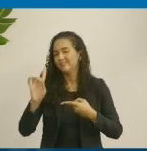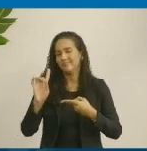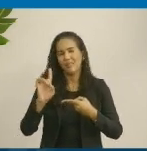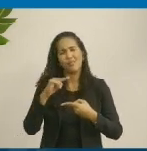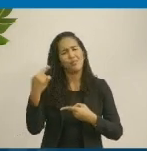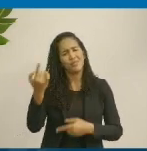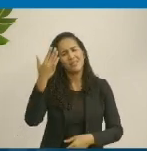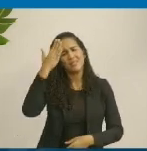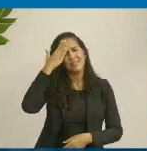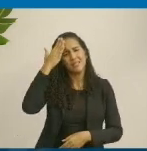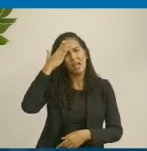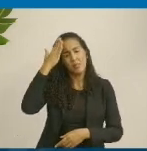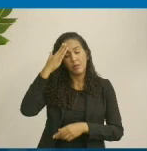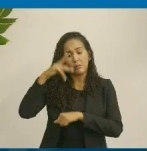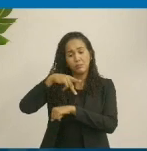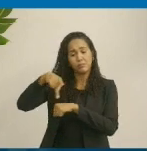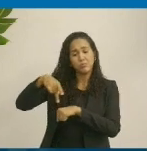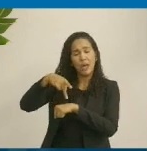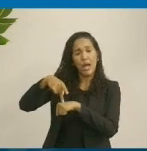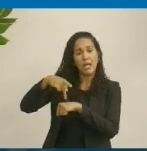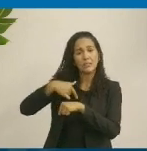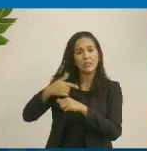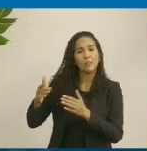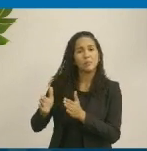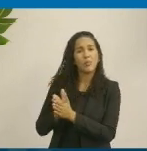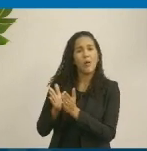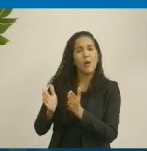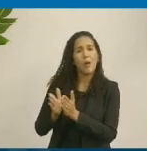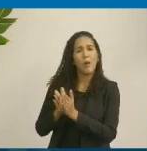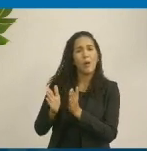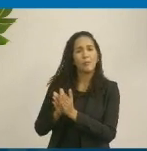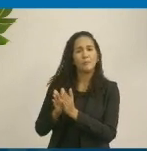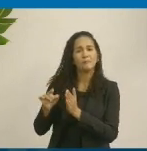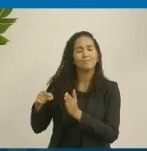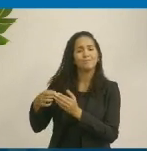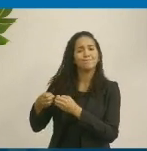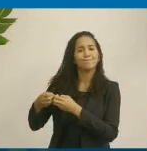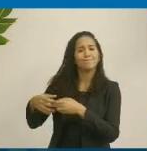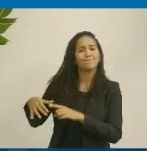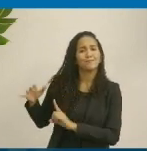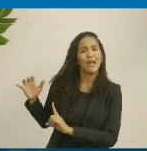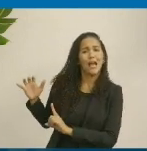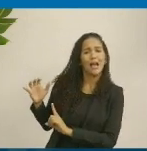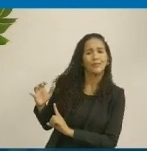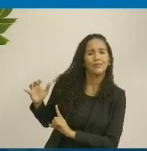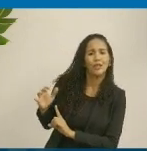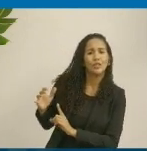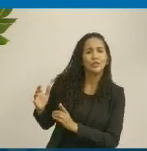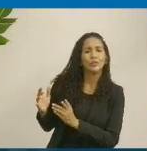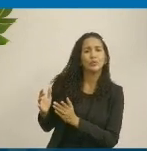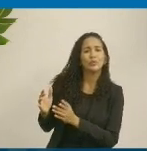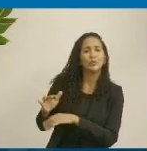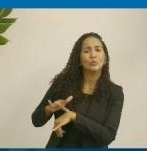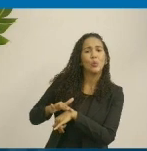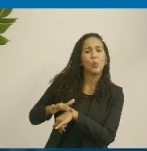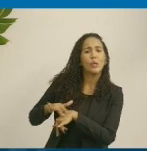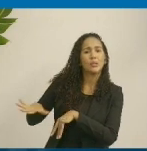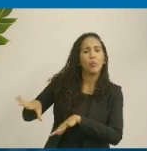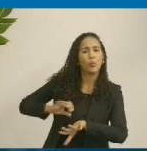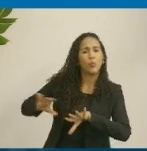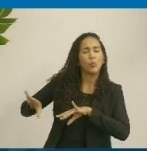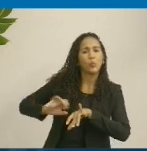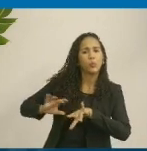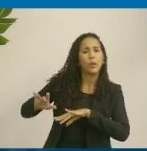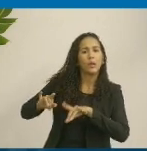low-income countries are still plagued today by infectious diseases. Sub-Saharan Africa, in particular, is an